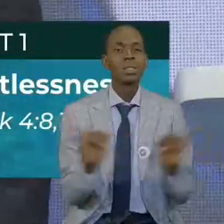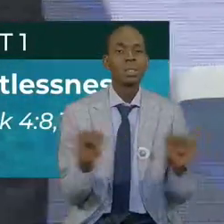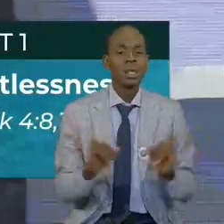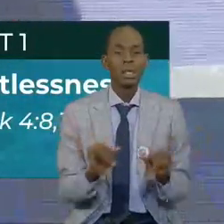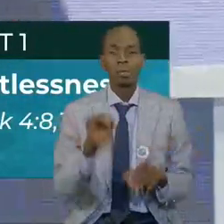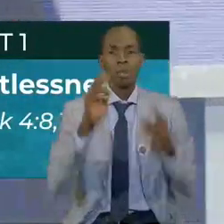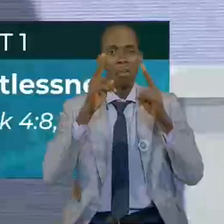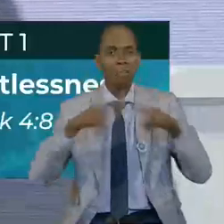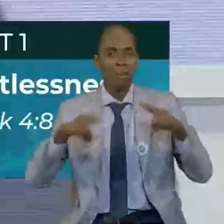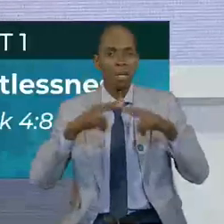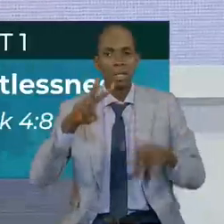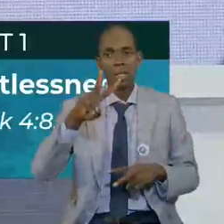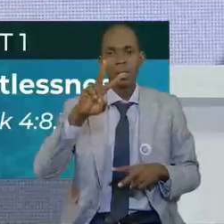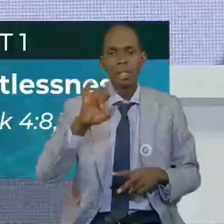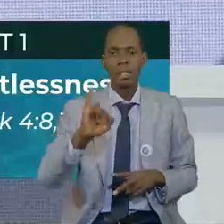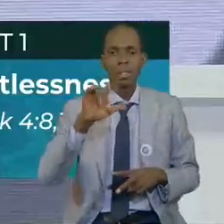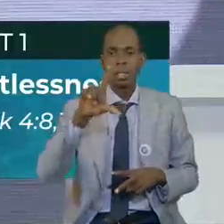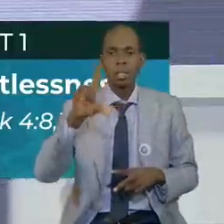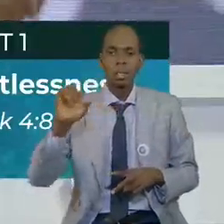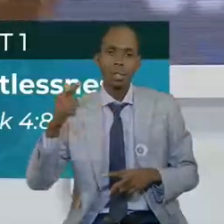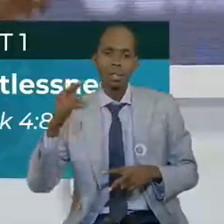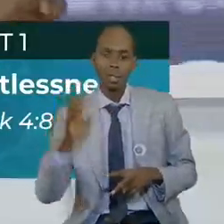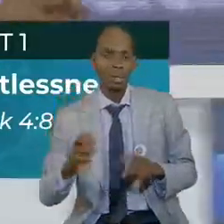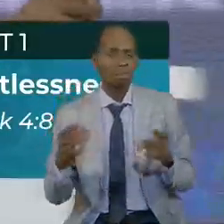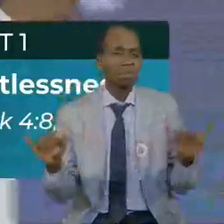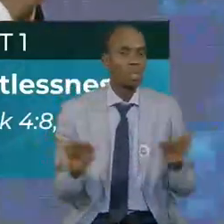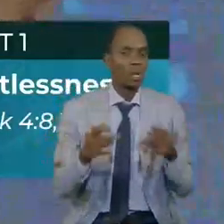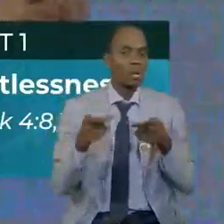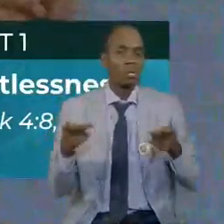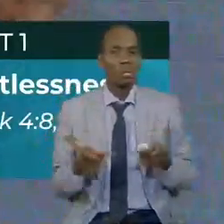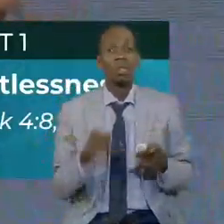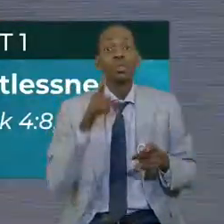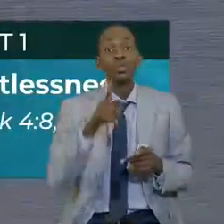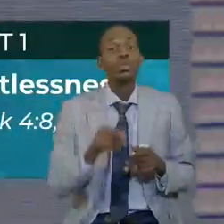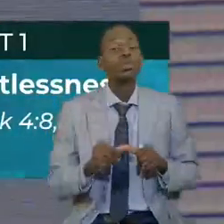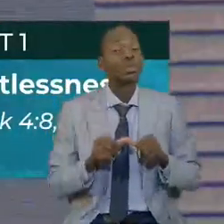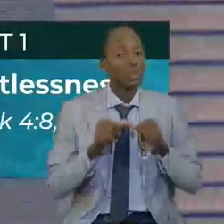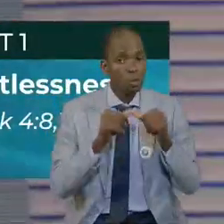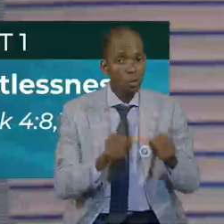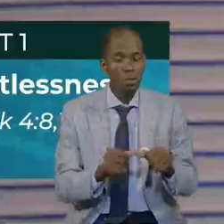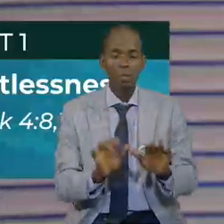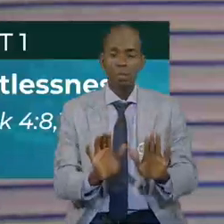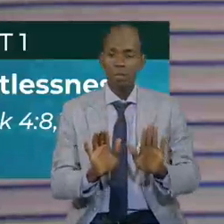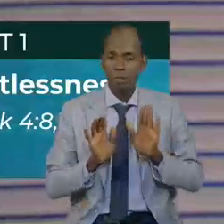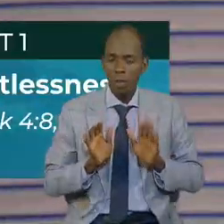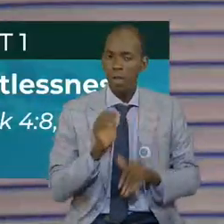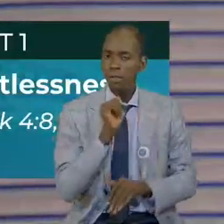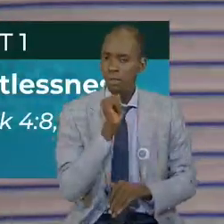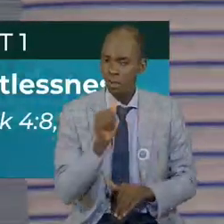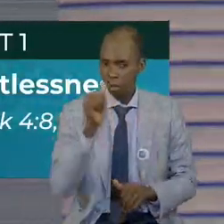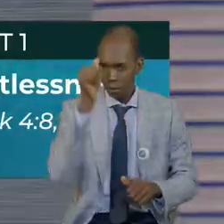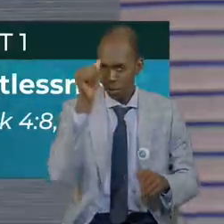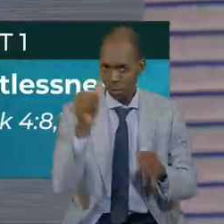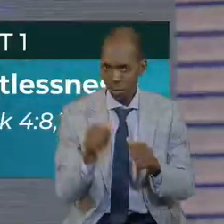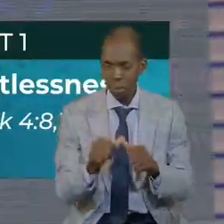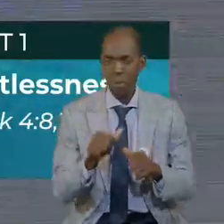town, in that same place of ministry. It continues, fear thou not. Et ce qui te dit maintenant, lorsque